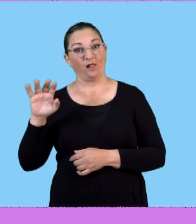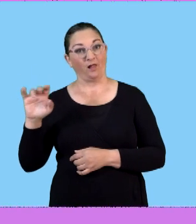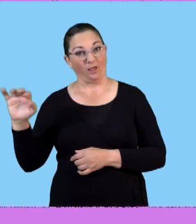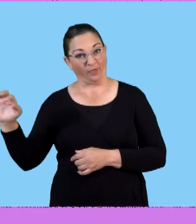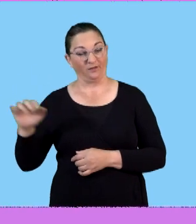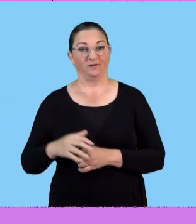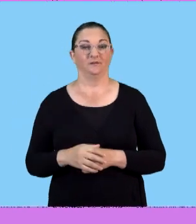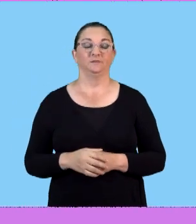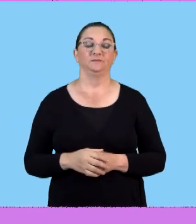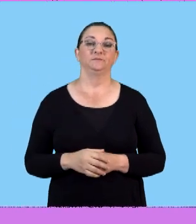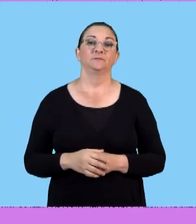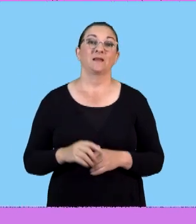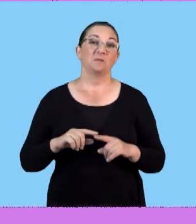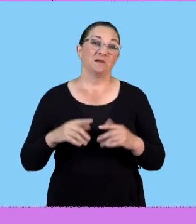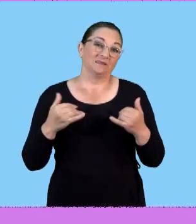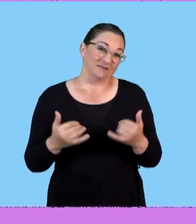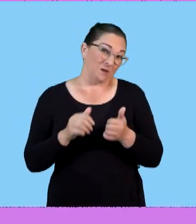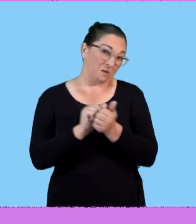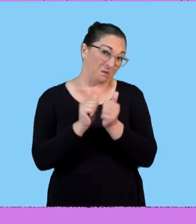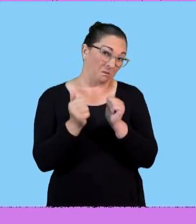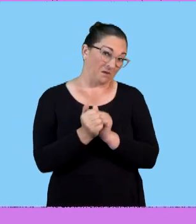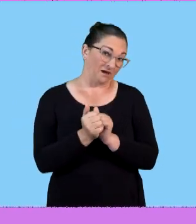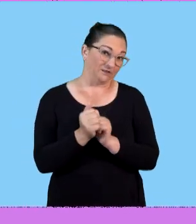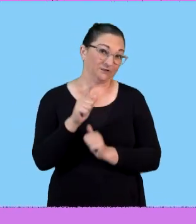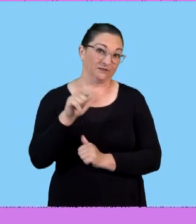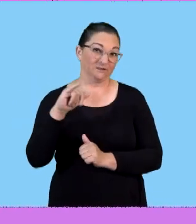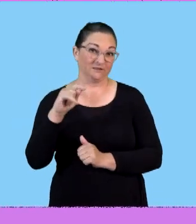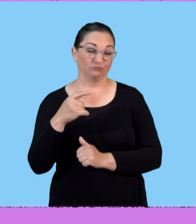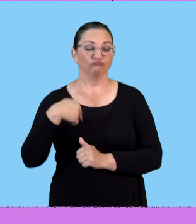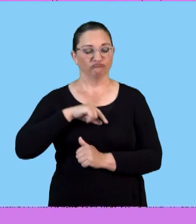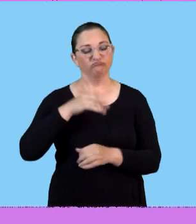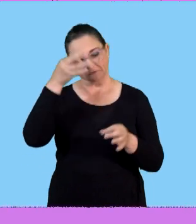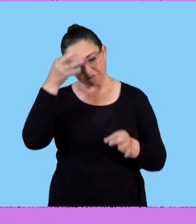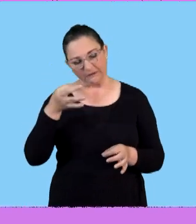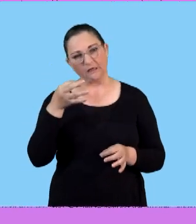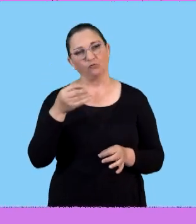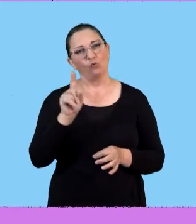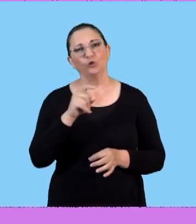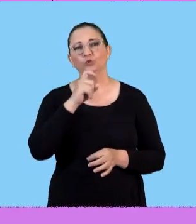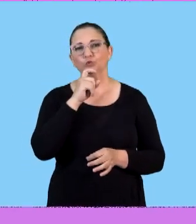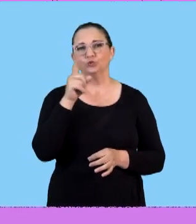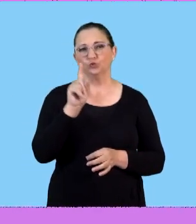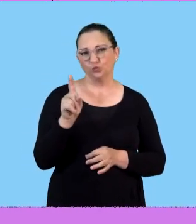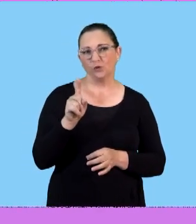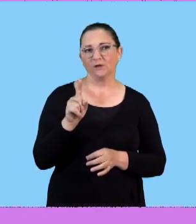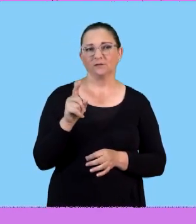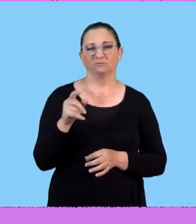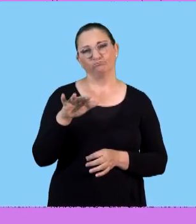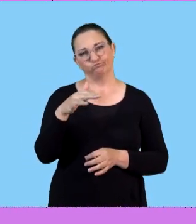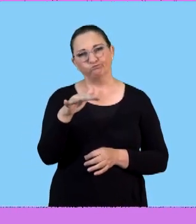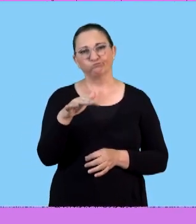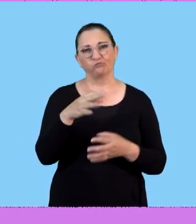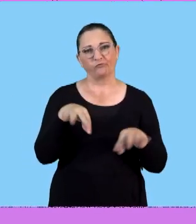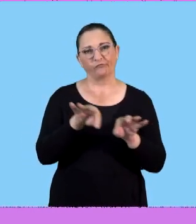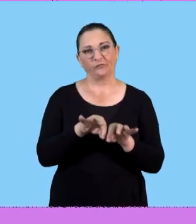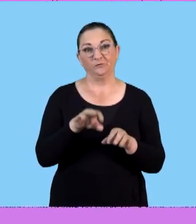3,141592,645, and that value continues. But in mathematical literacy, we decided that we're going to use the approximate value.